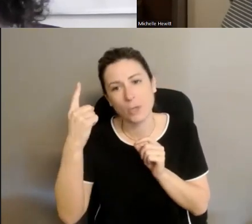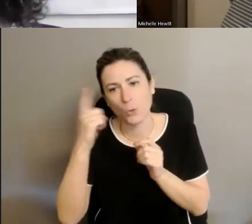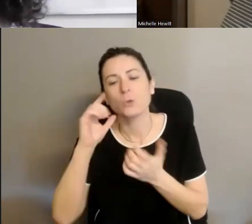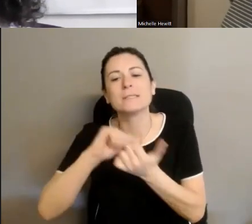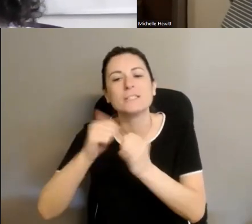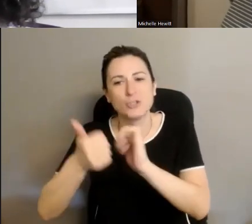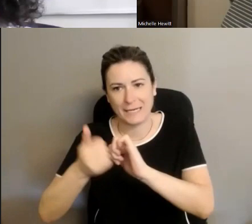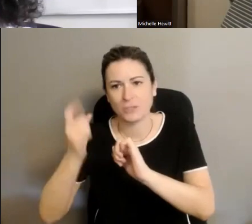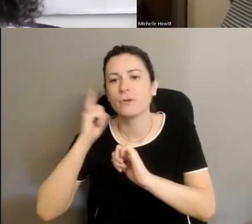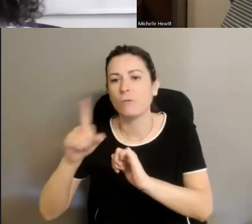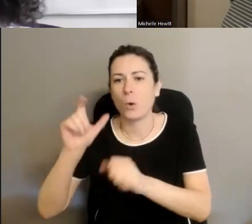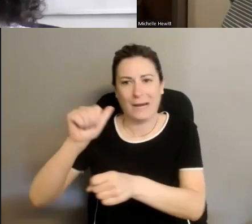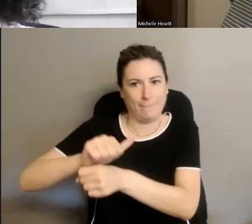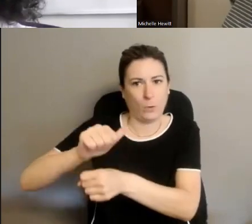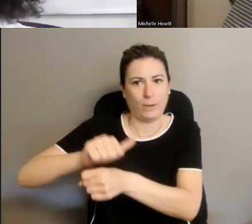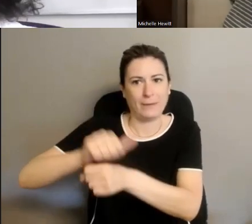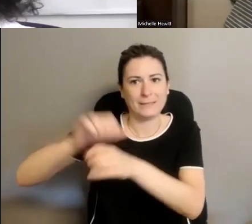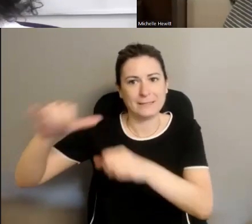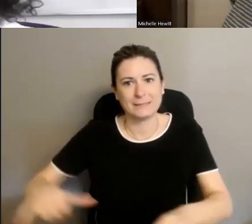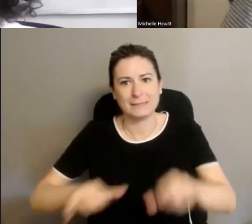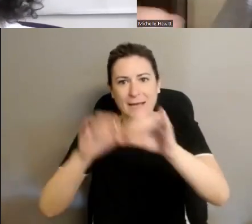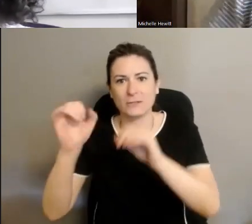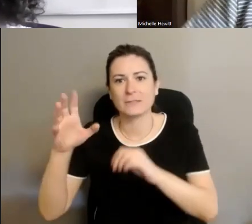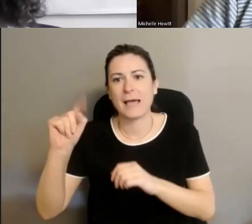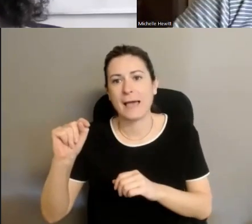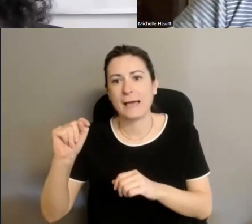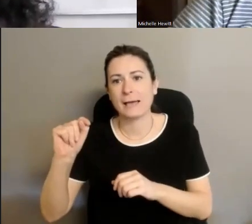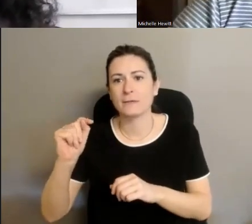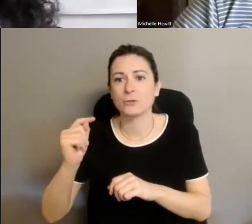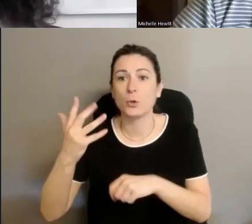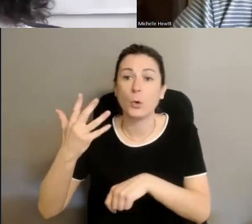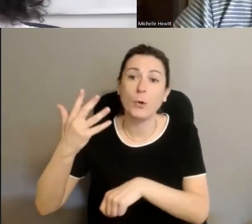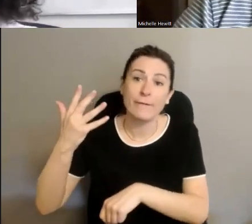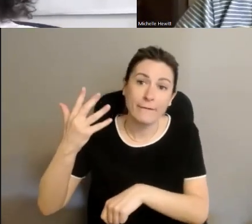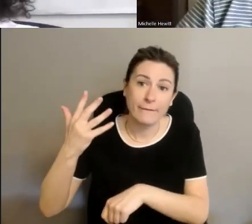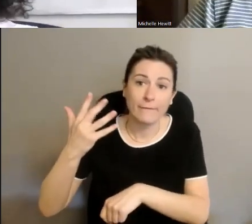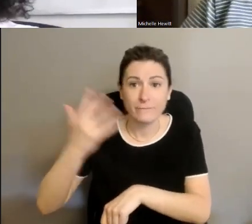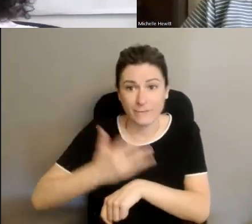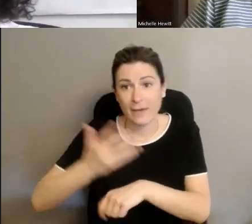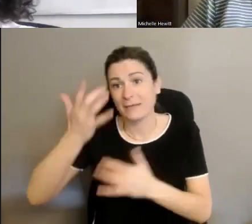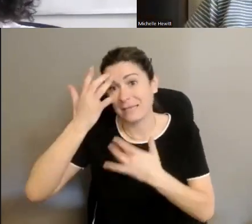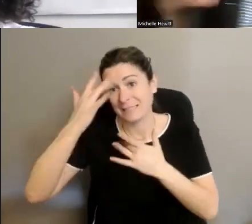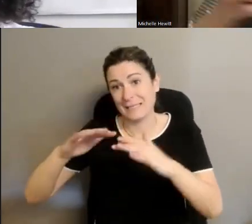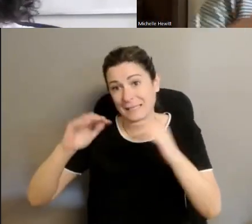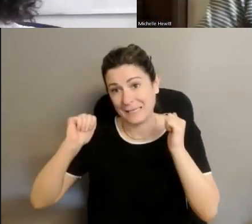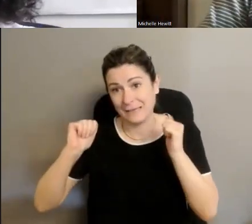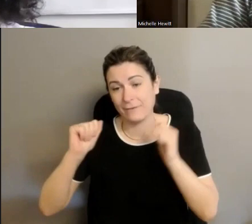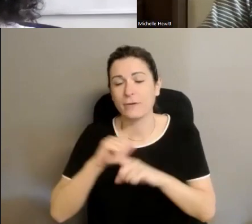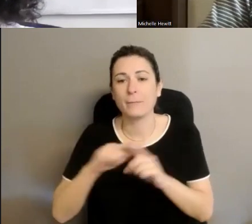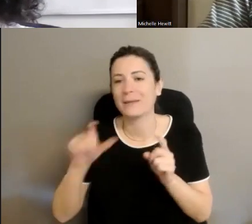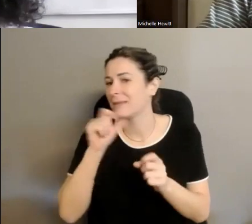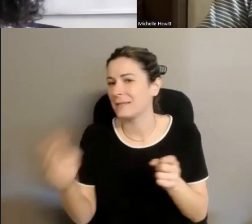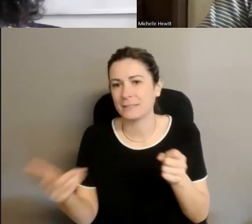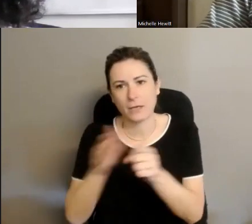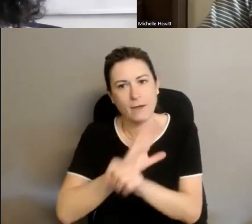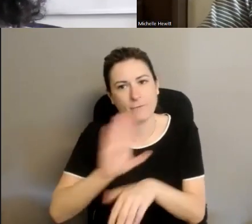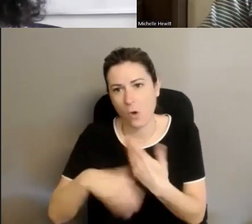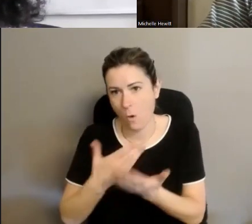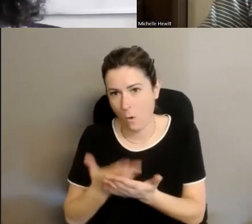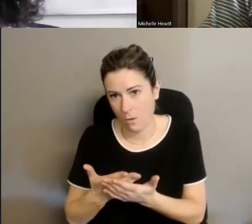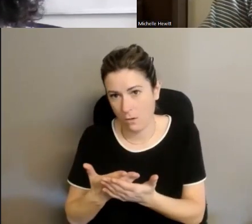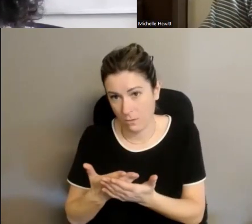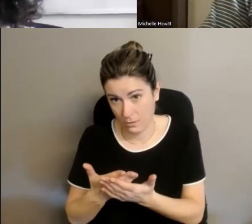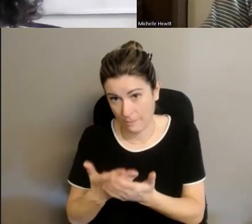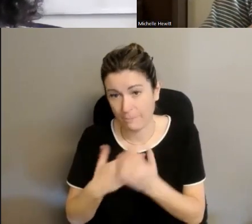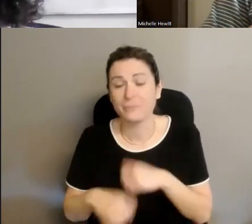like 5 days of paid sick leave, but first, it doesn't cover everyone. Second, it was less than the 10 days